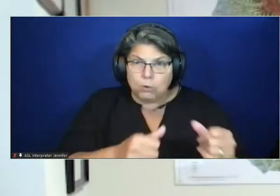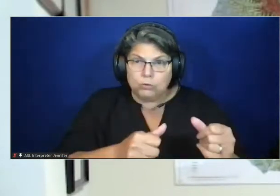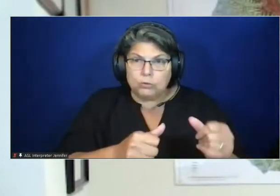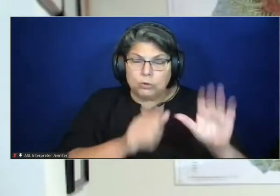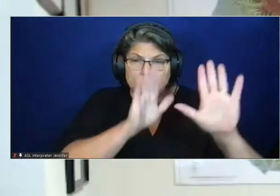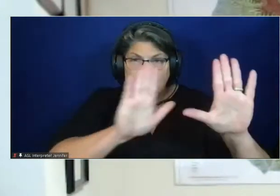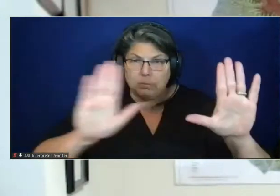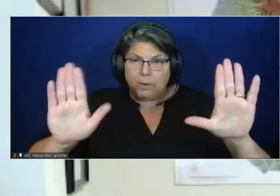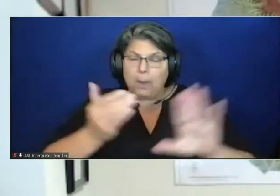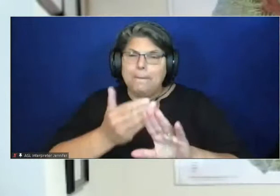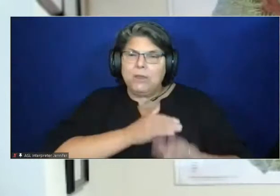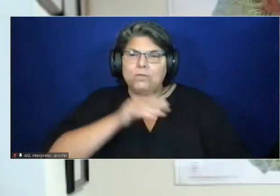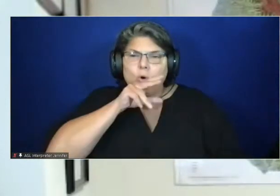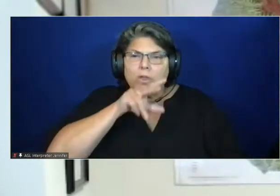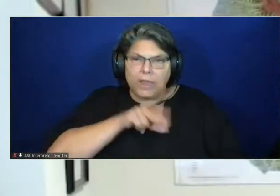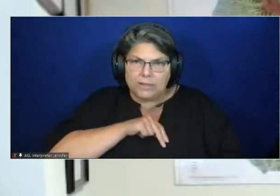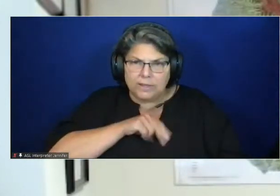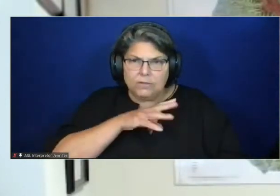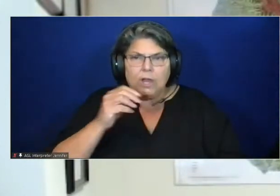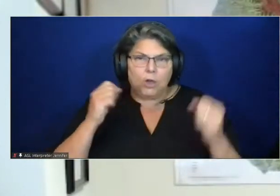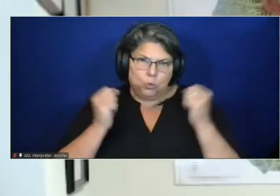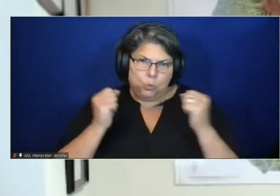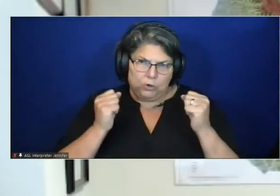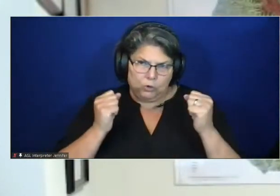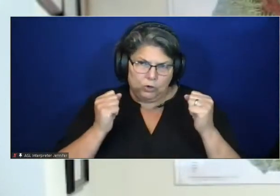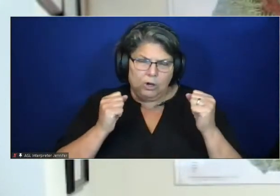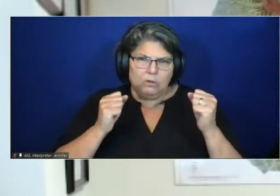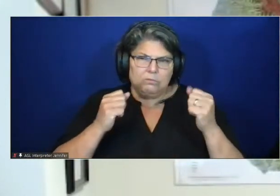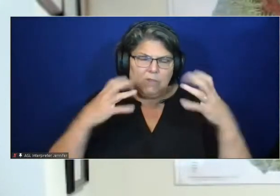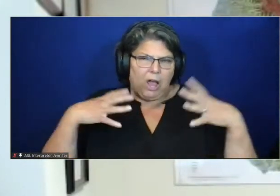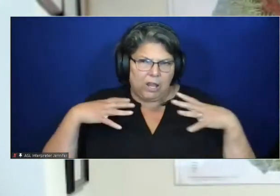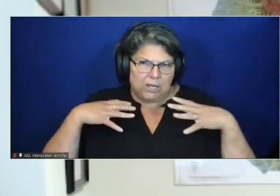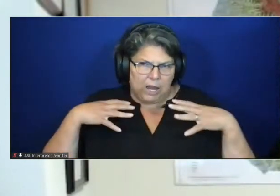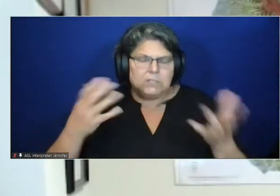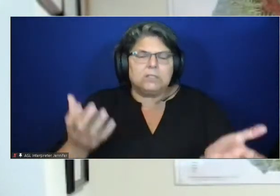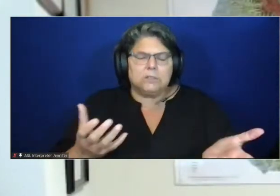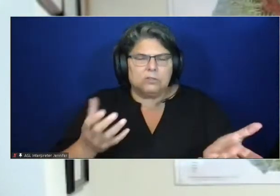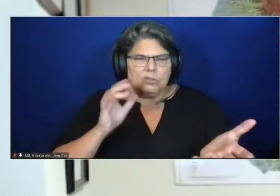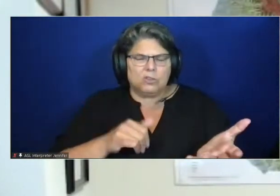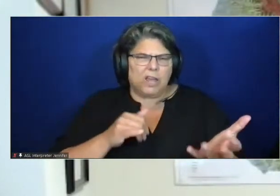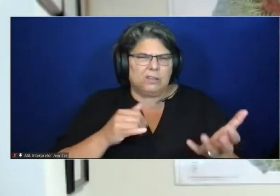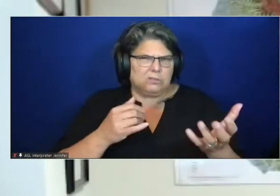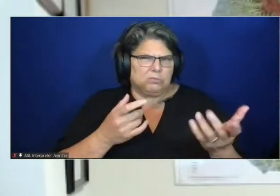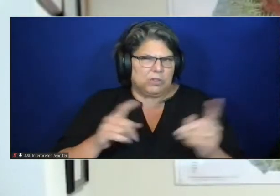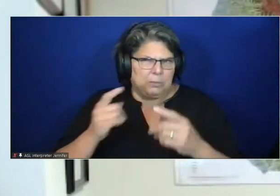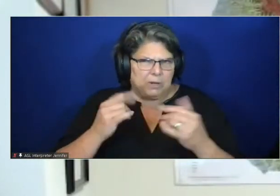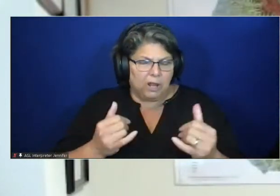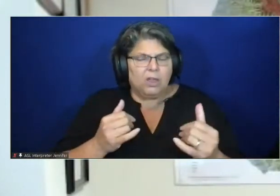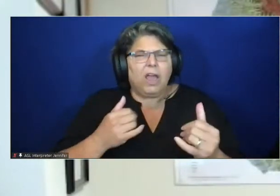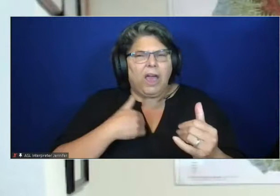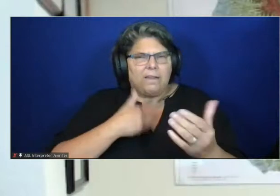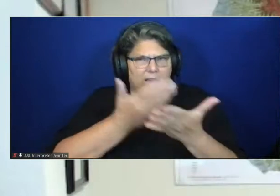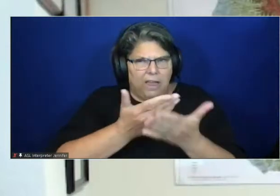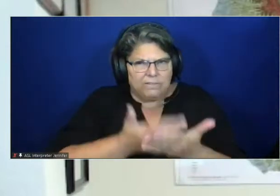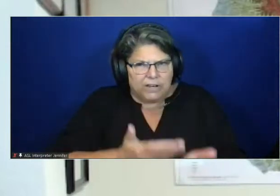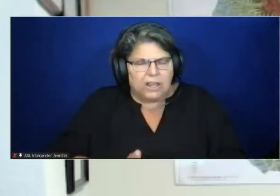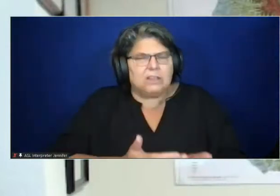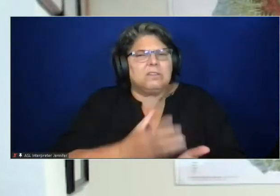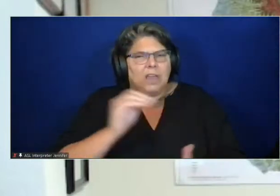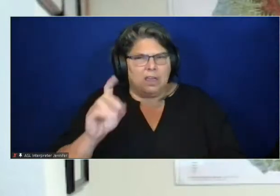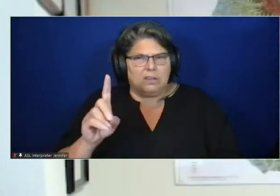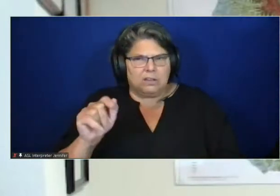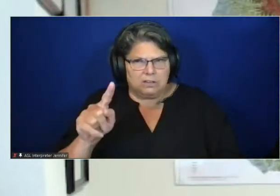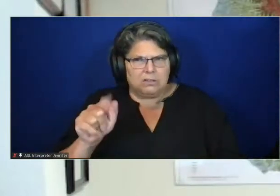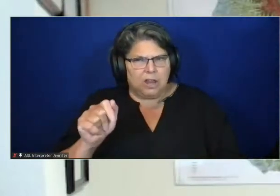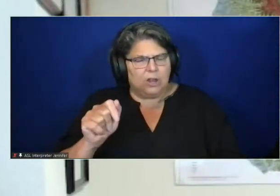before Thanksgiving and the winter holidays. So that's the time at this point. There was evidence and data behind doing this for